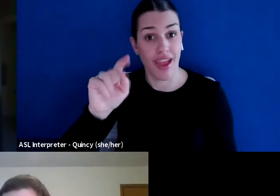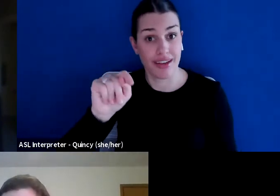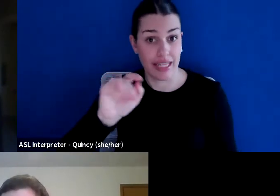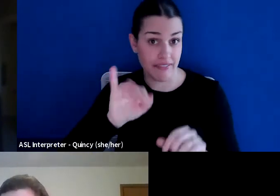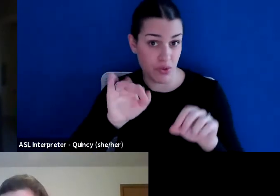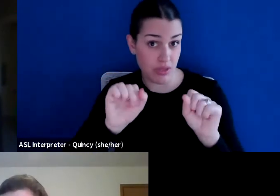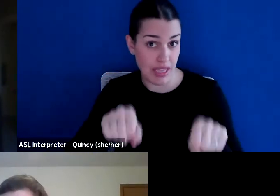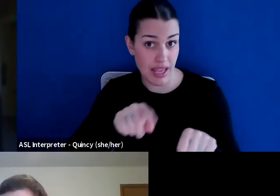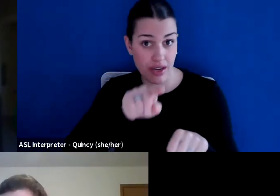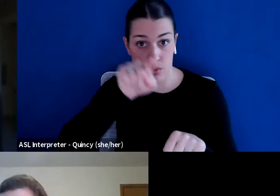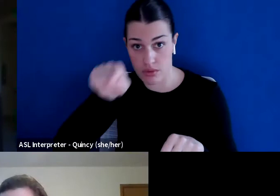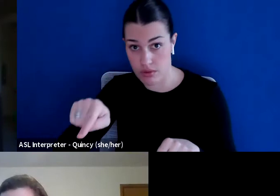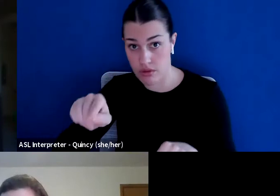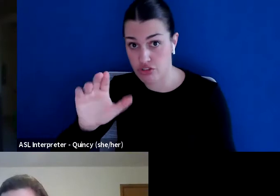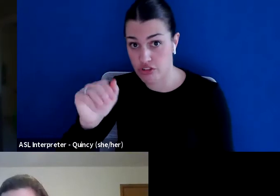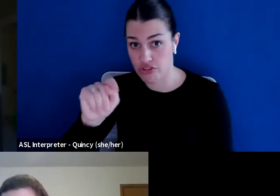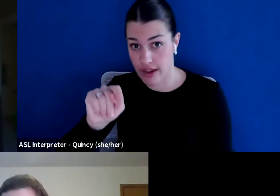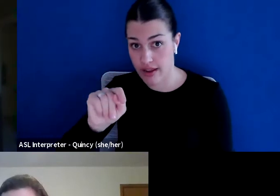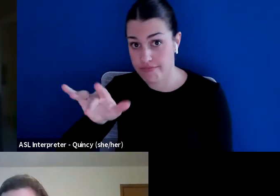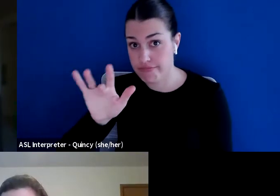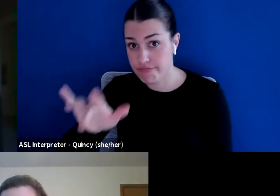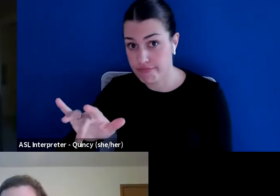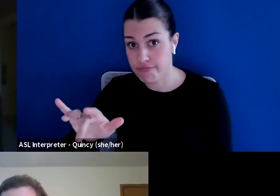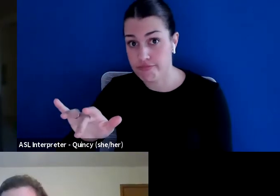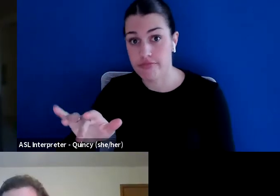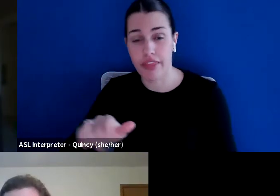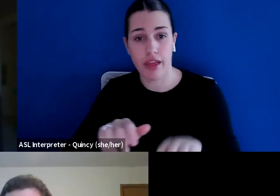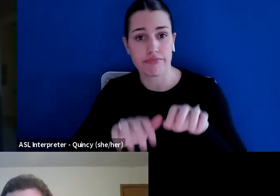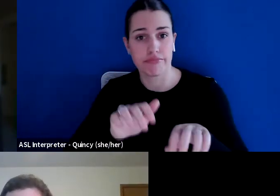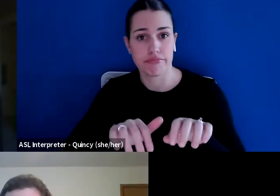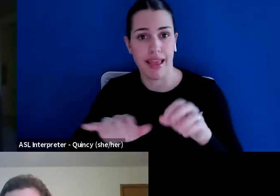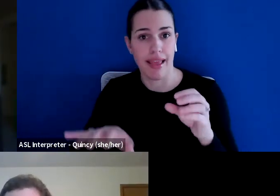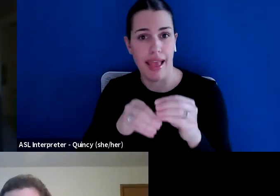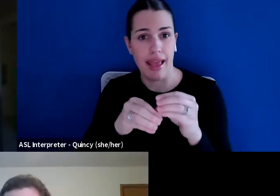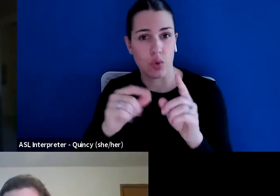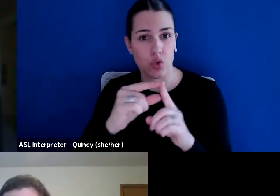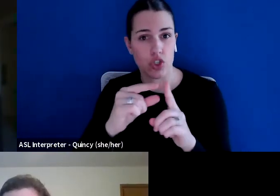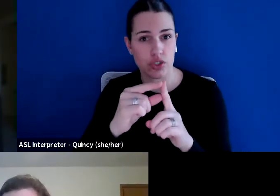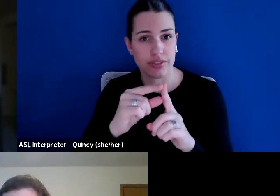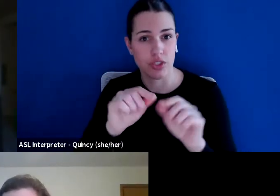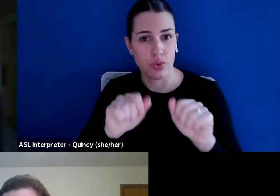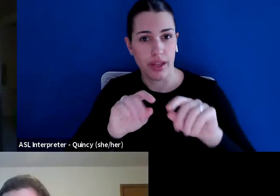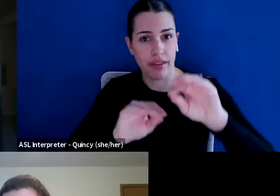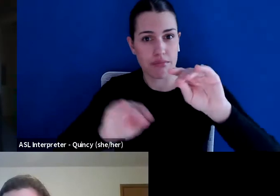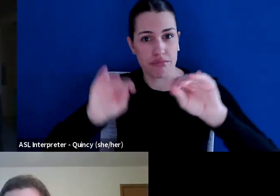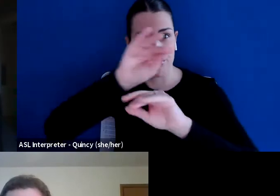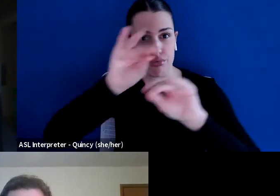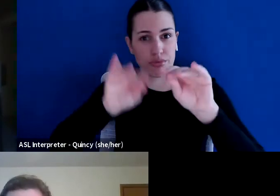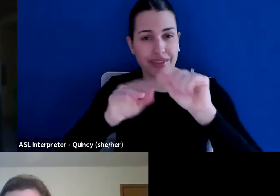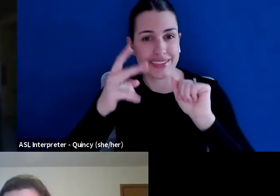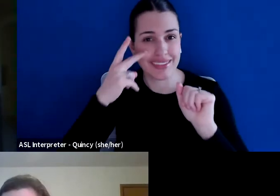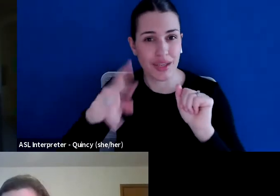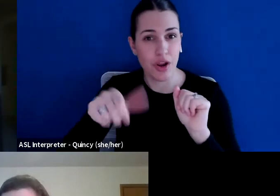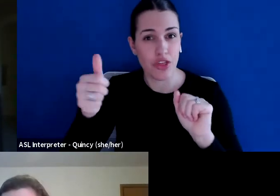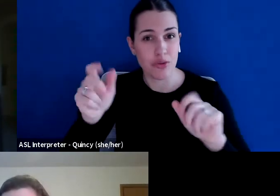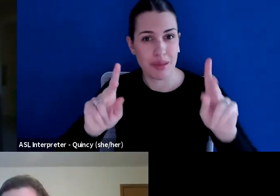able, you can put the link to the word, or you can click on the link to the word cloud and it will open up for you. So just